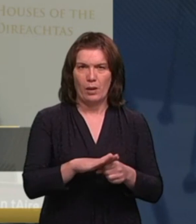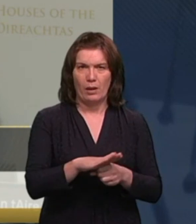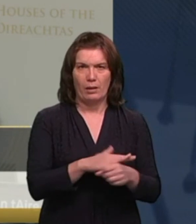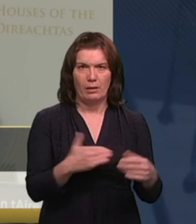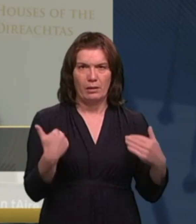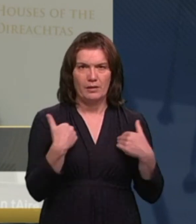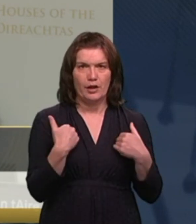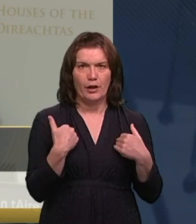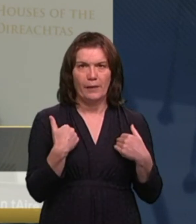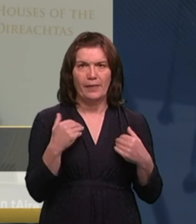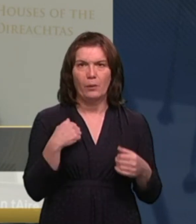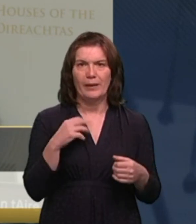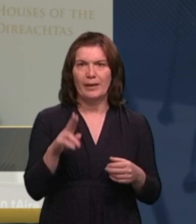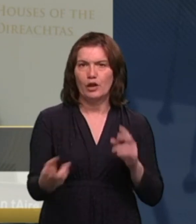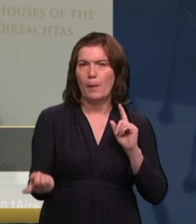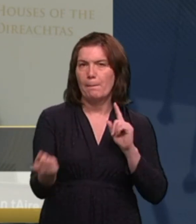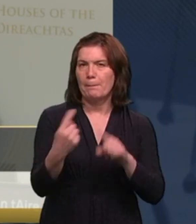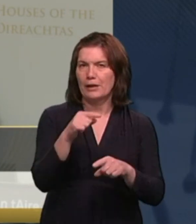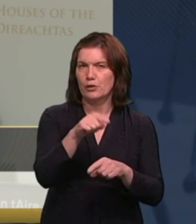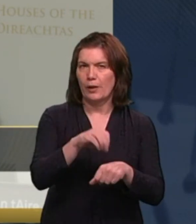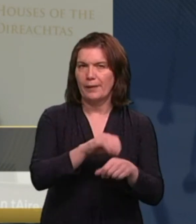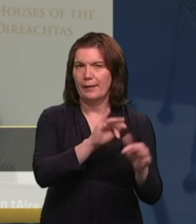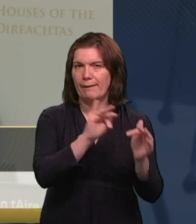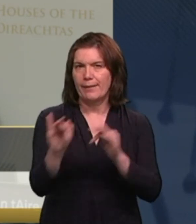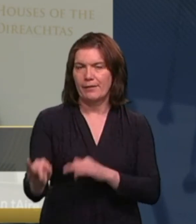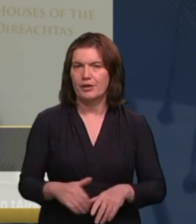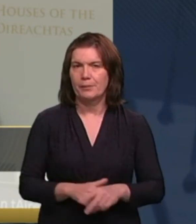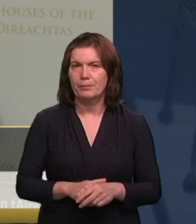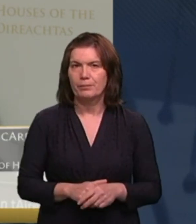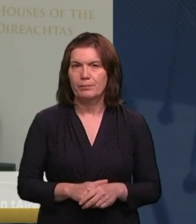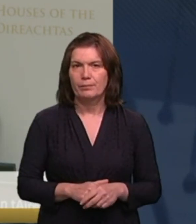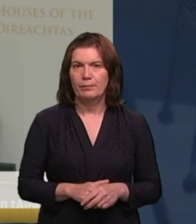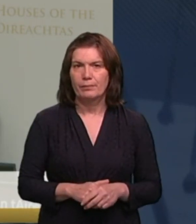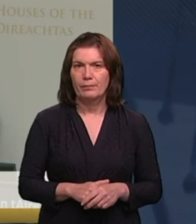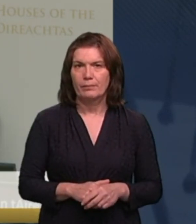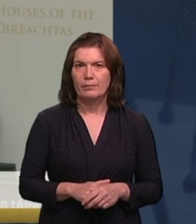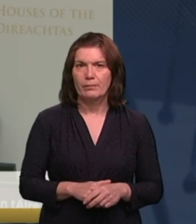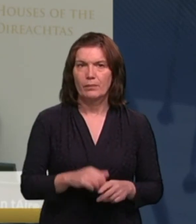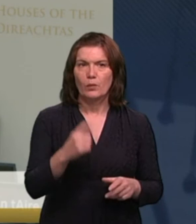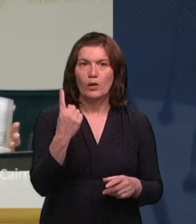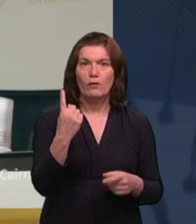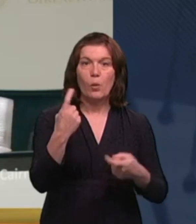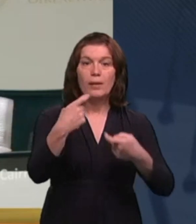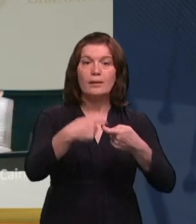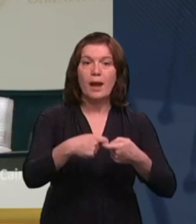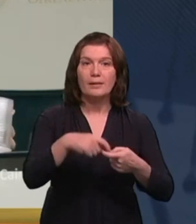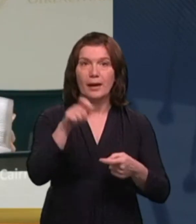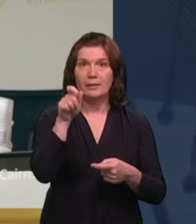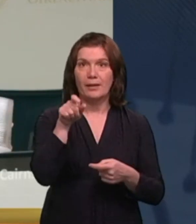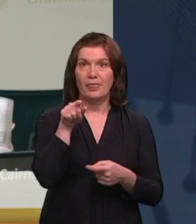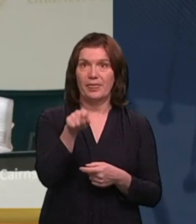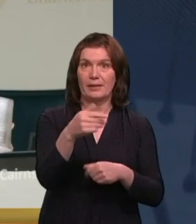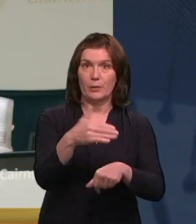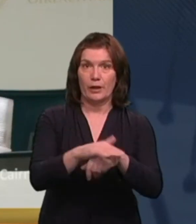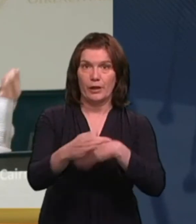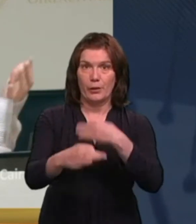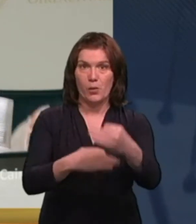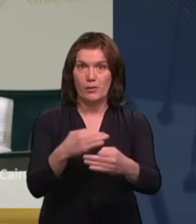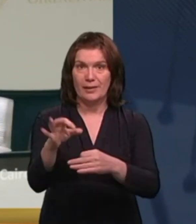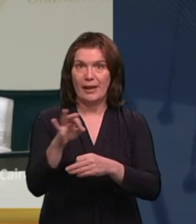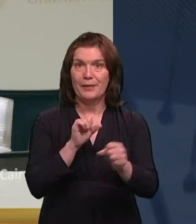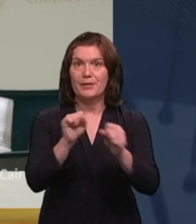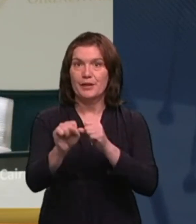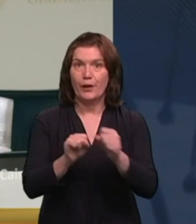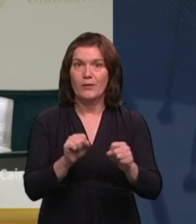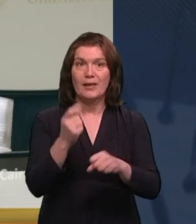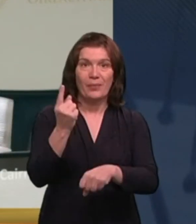take, that we could come back to. And that would be great, because it's just like you said, when you go, that you have that one point of contact, and then that there's sort of the stuff is there for